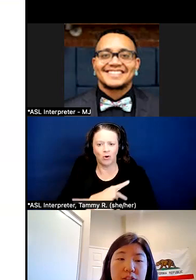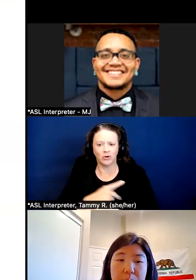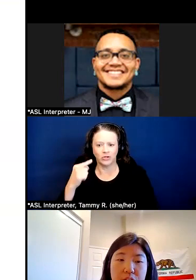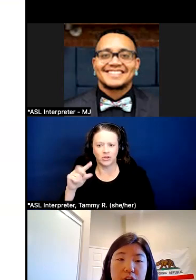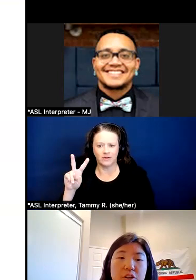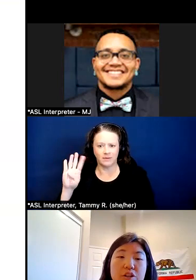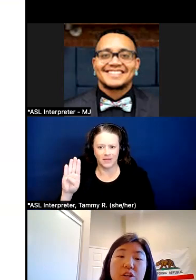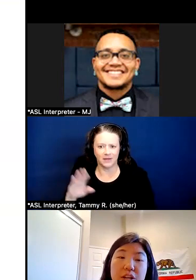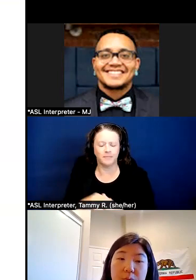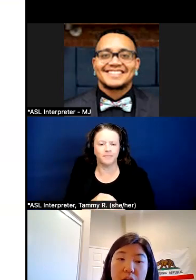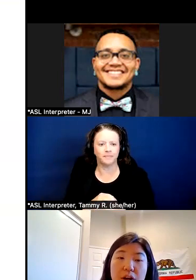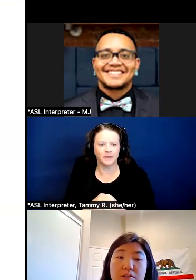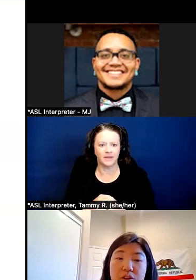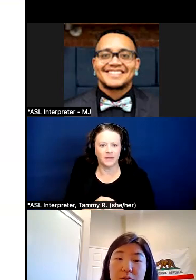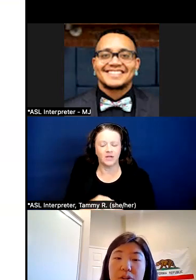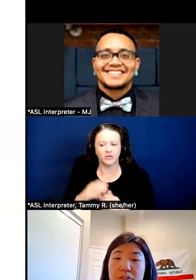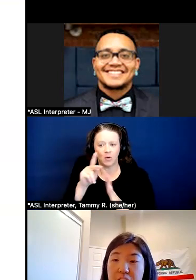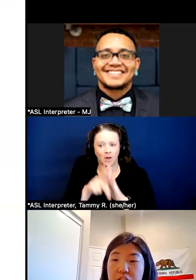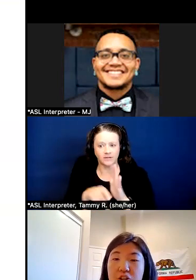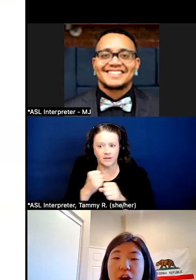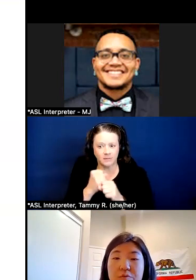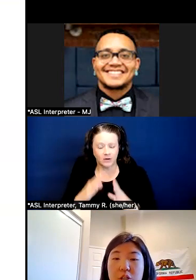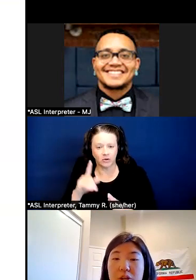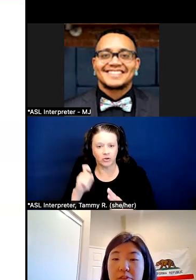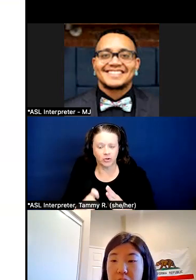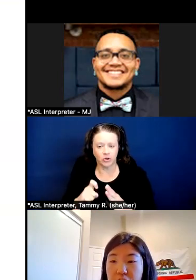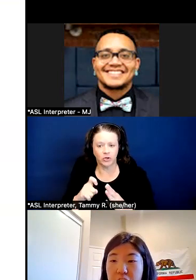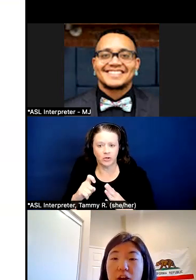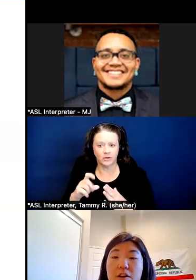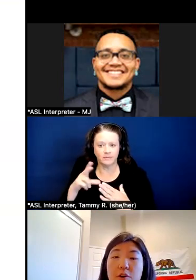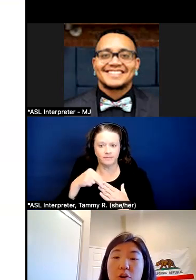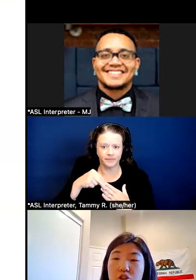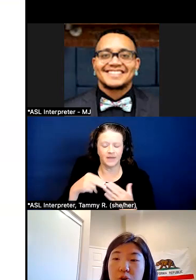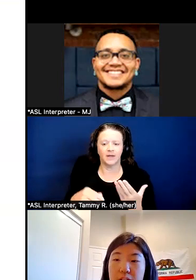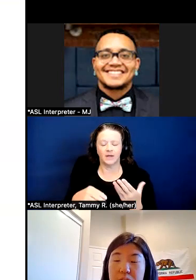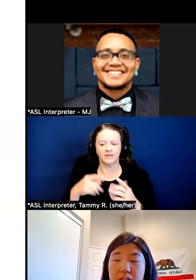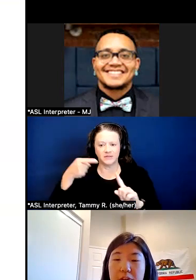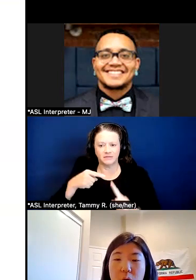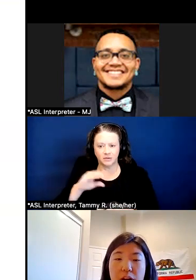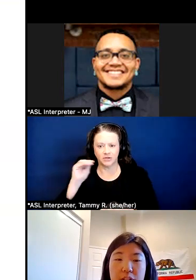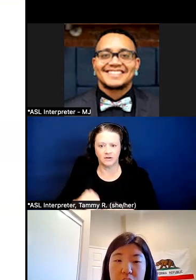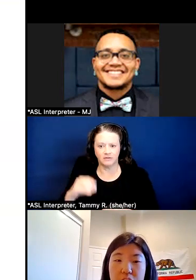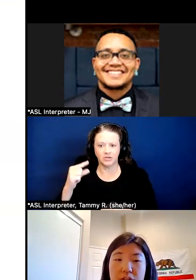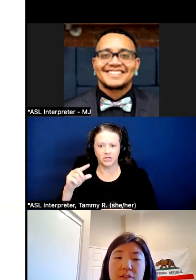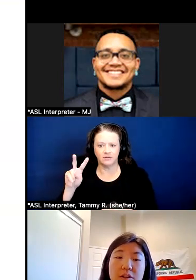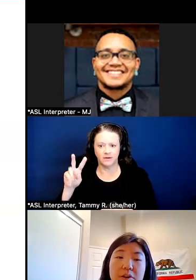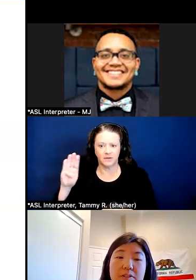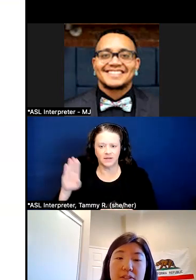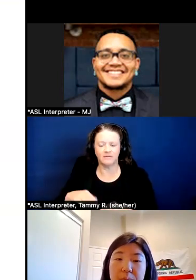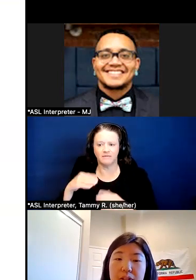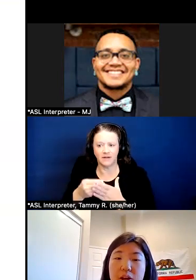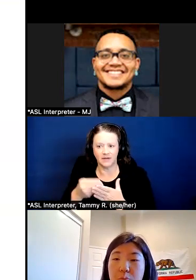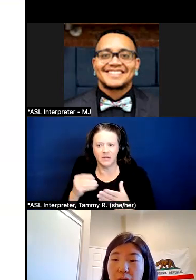that, policymakers should earmark a certain percentage of GBV funding for culturally specific organizations